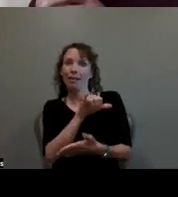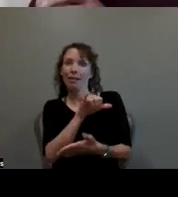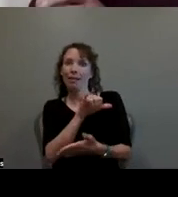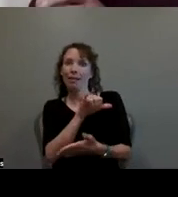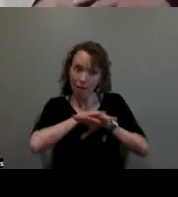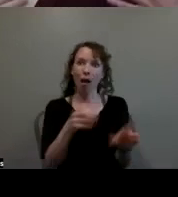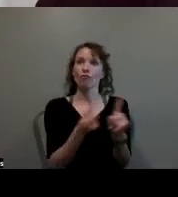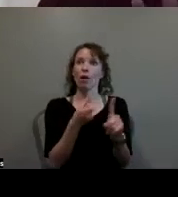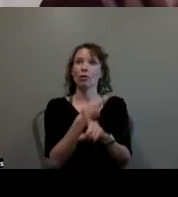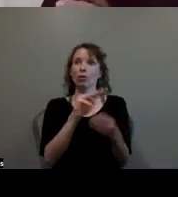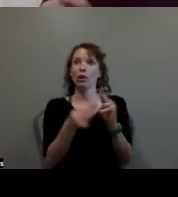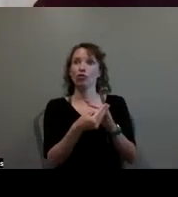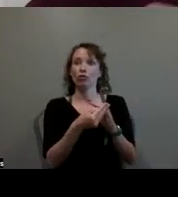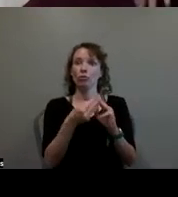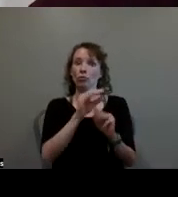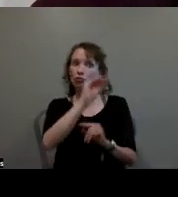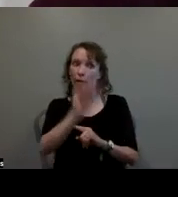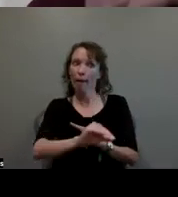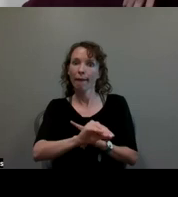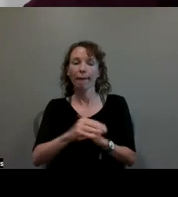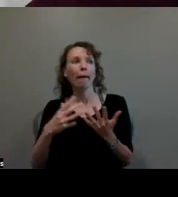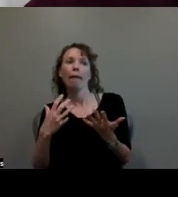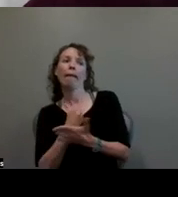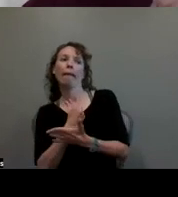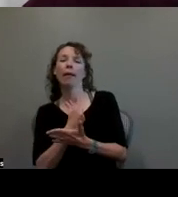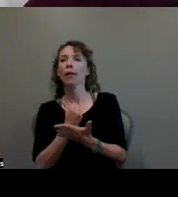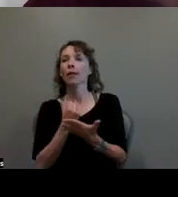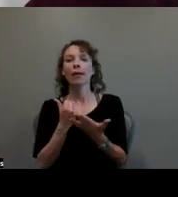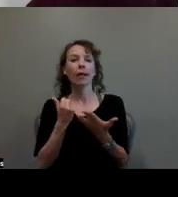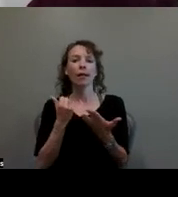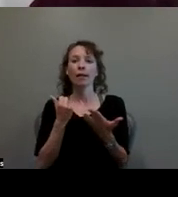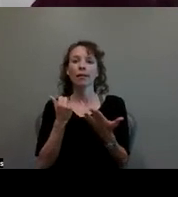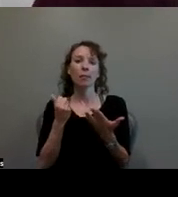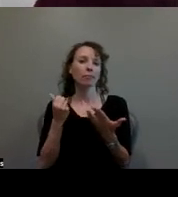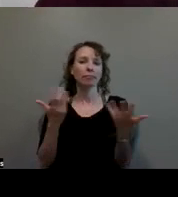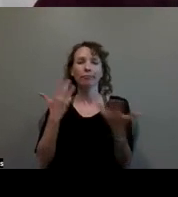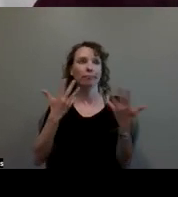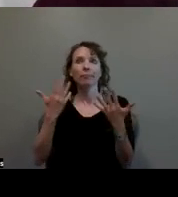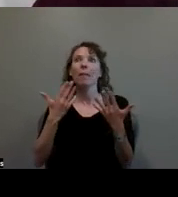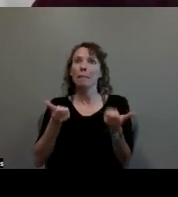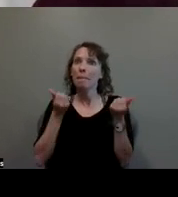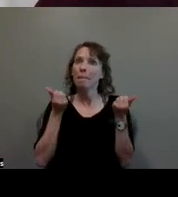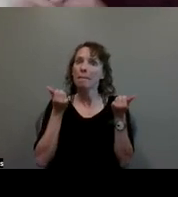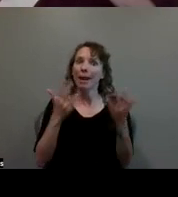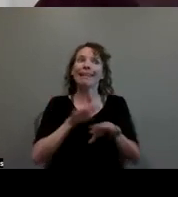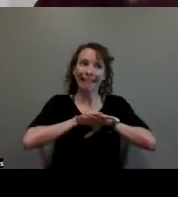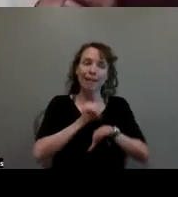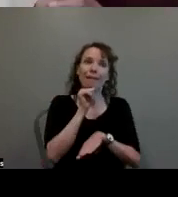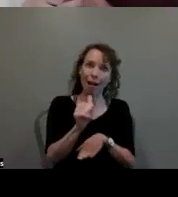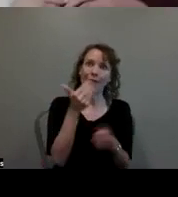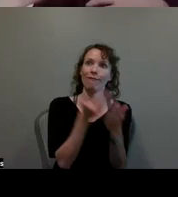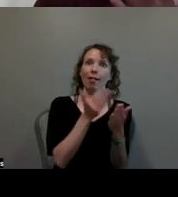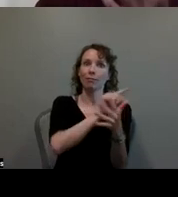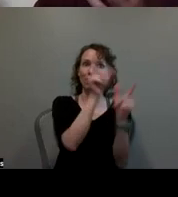do something like we're doing by eliminating a lot of invalid sequences. But it's, yeah, looking